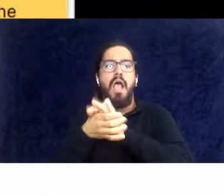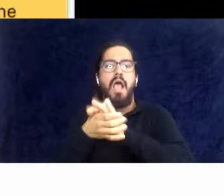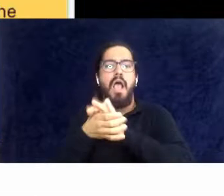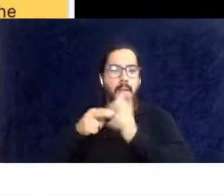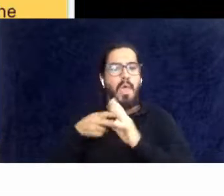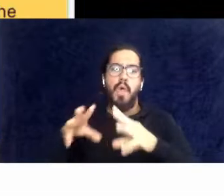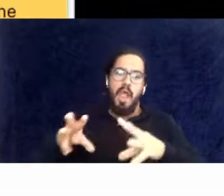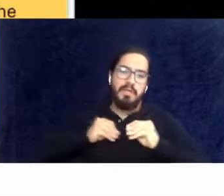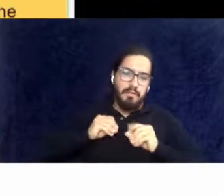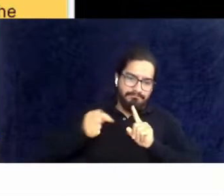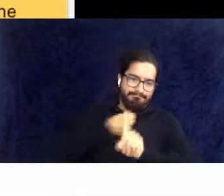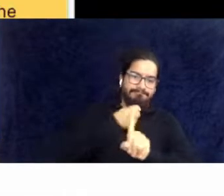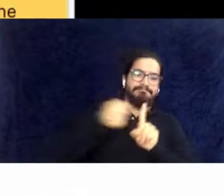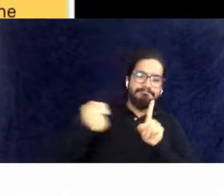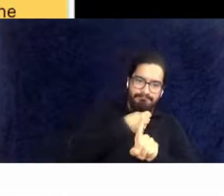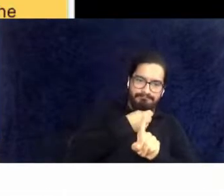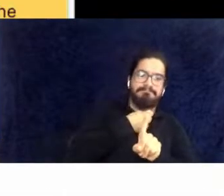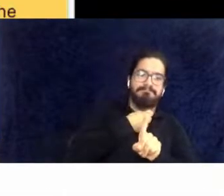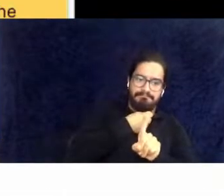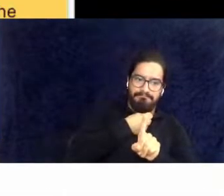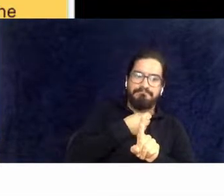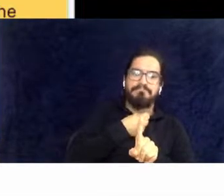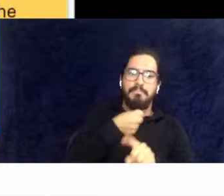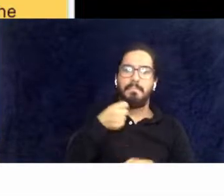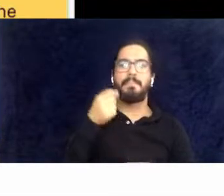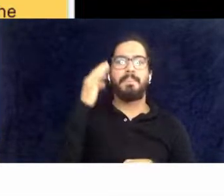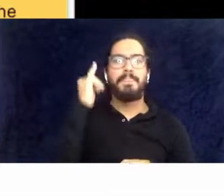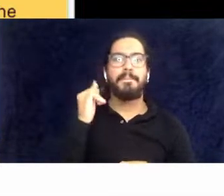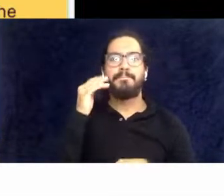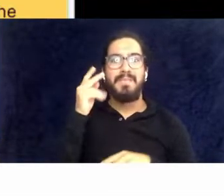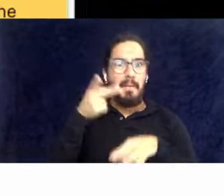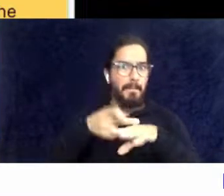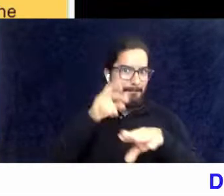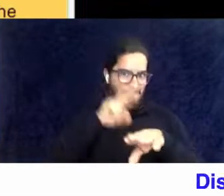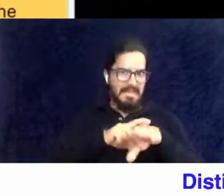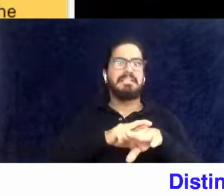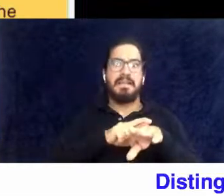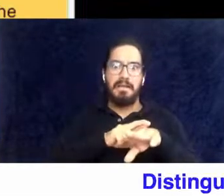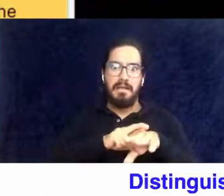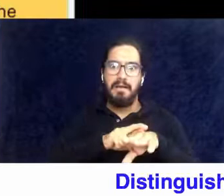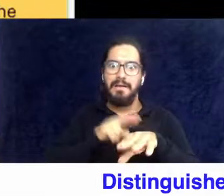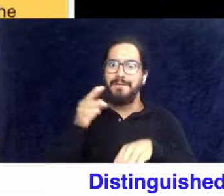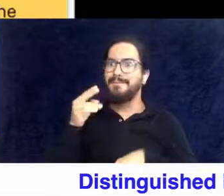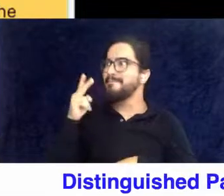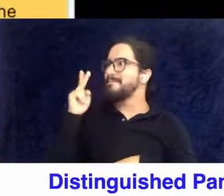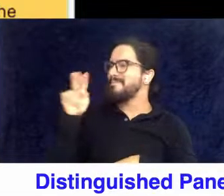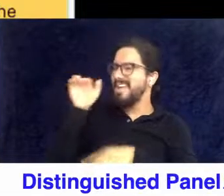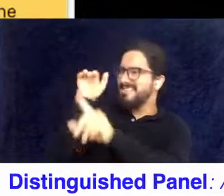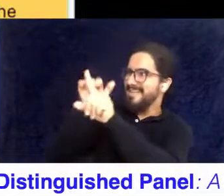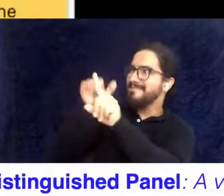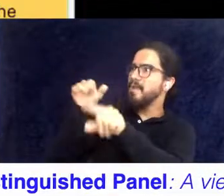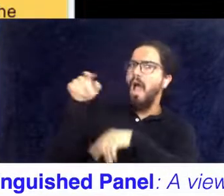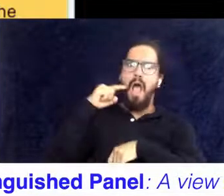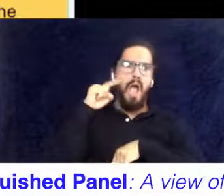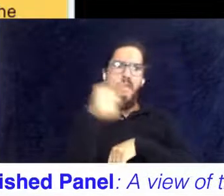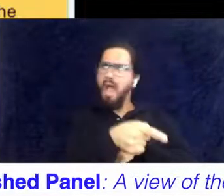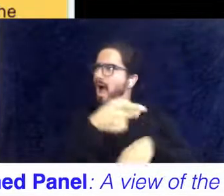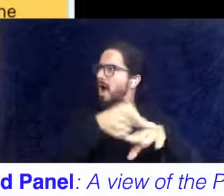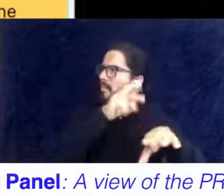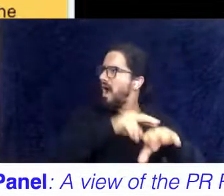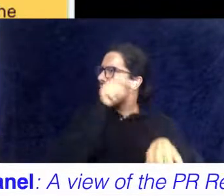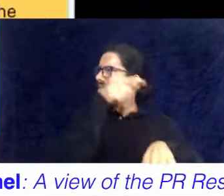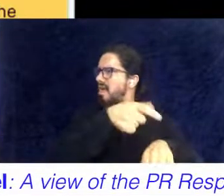Puerto Rico sell Puerto Rico as an investment site, saying, oh, come look, our population is so resilient, come abuse